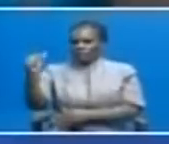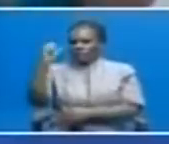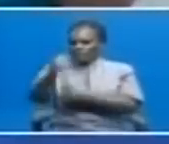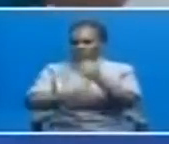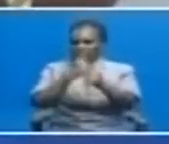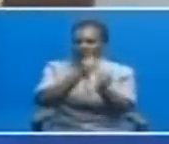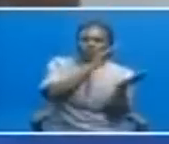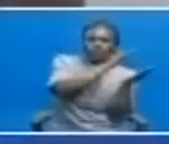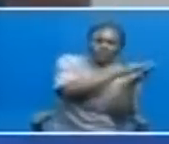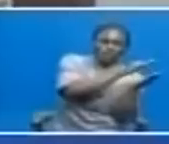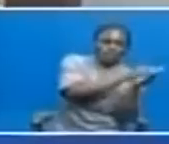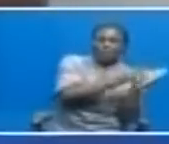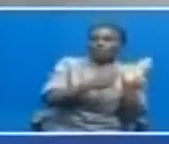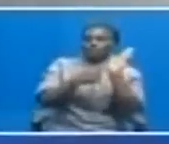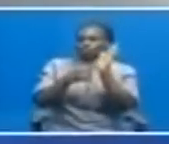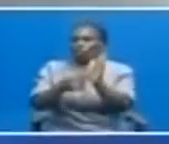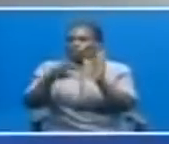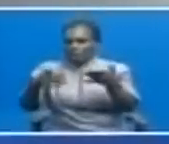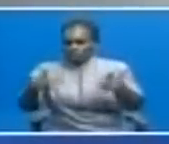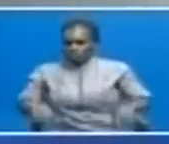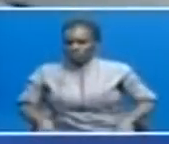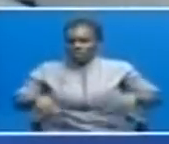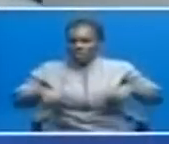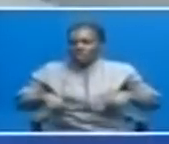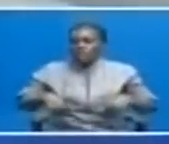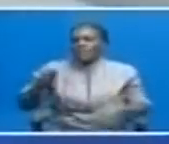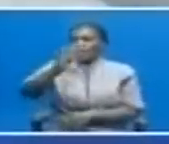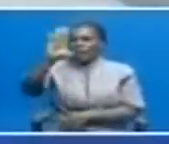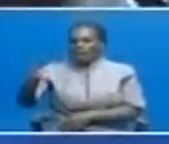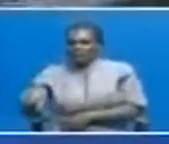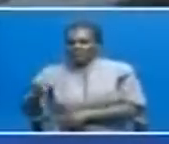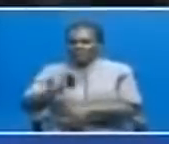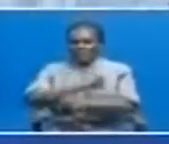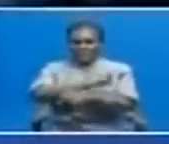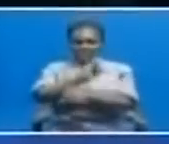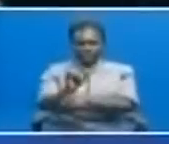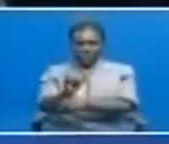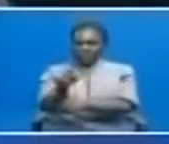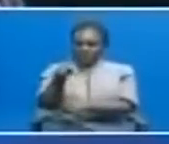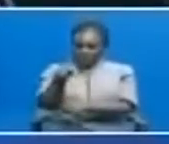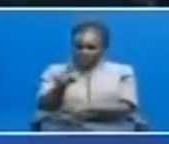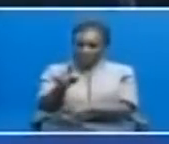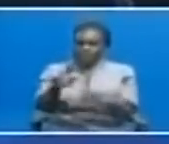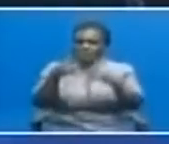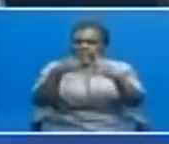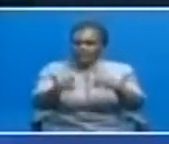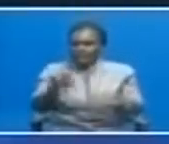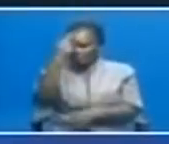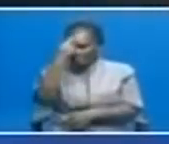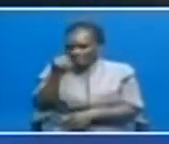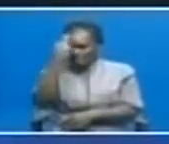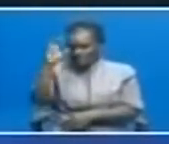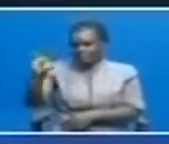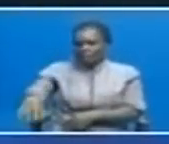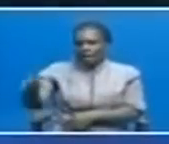to preserving and showing people how to live with their African art. He is among the pioneers of the Maasai market,